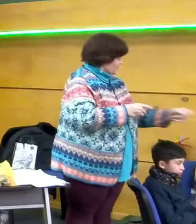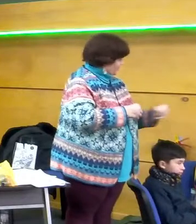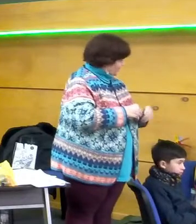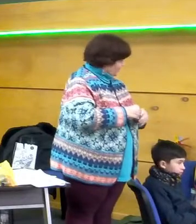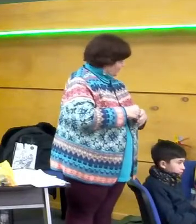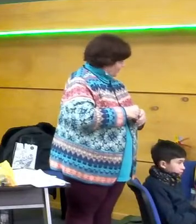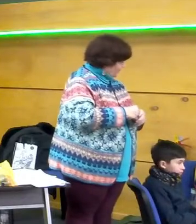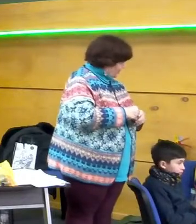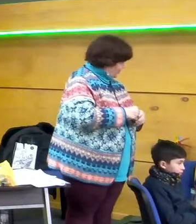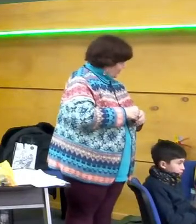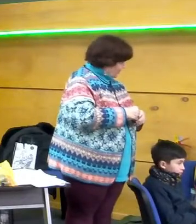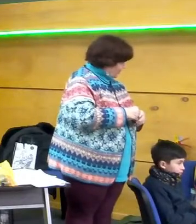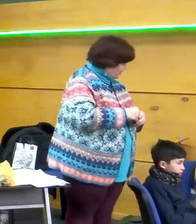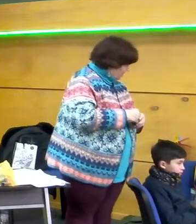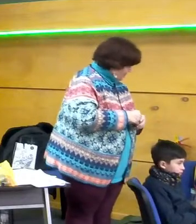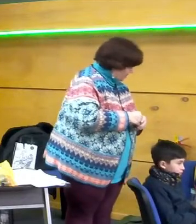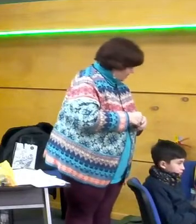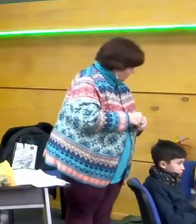Yes.